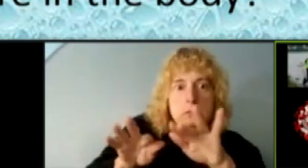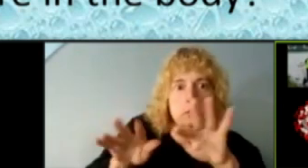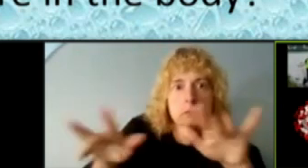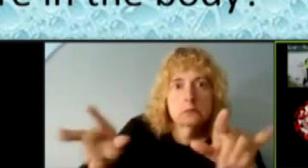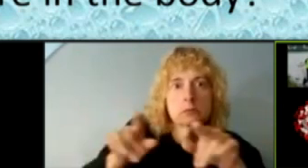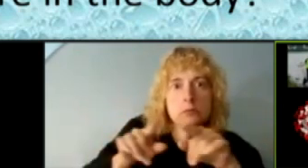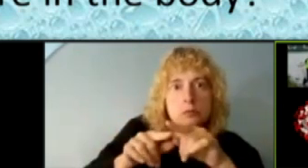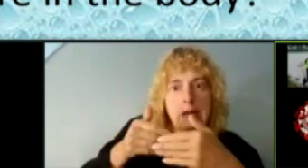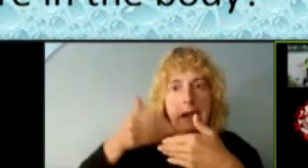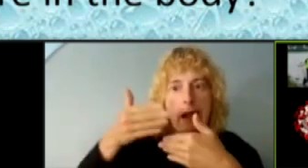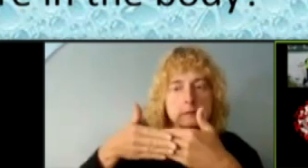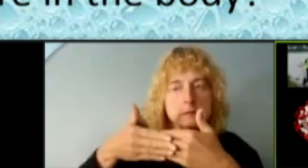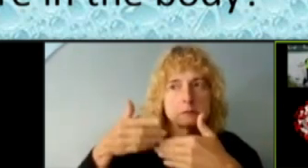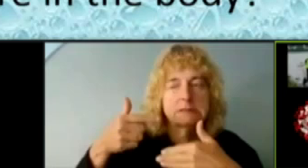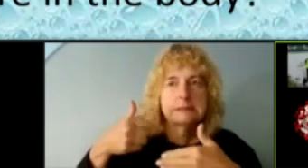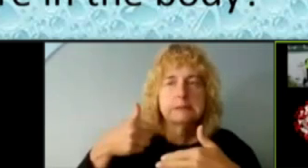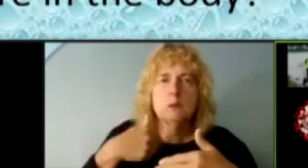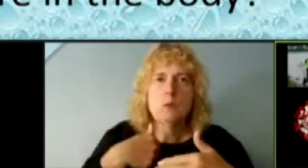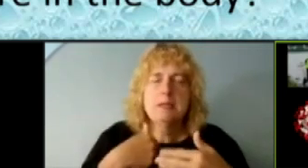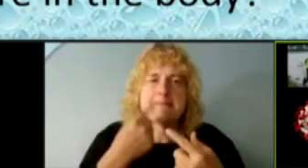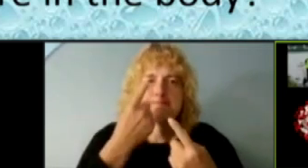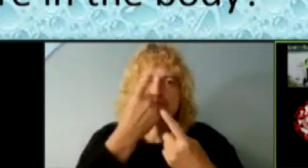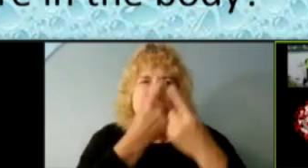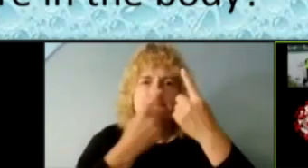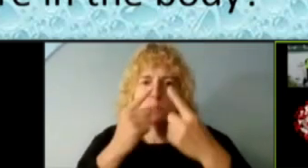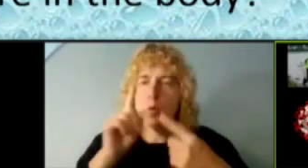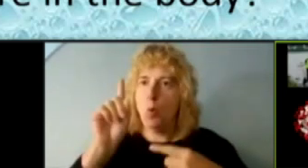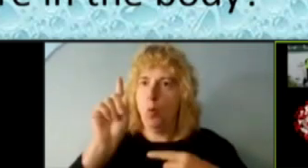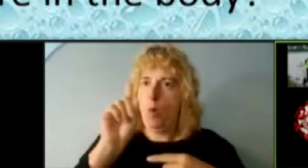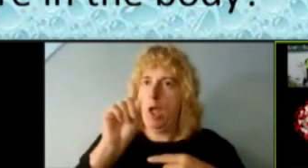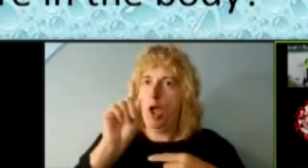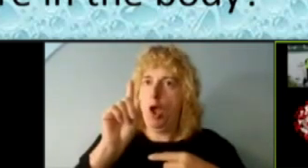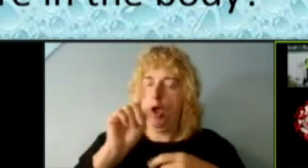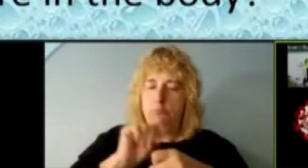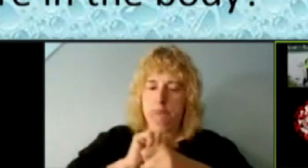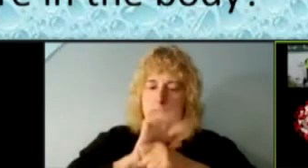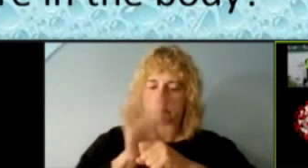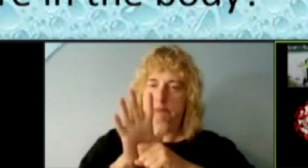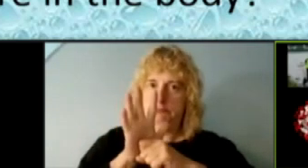we considered where in the body the virus is located.